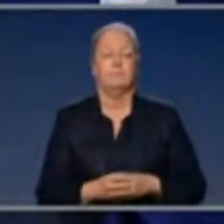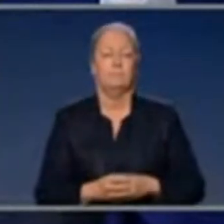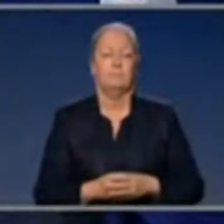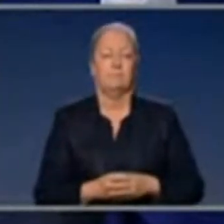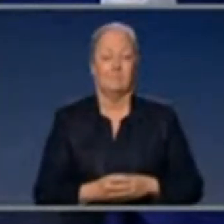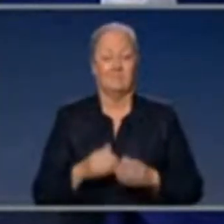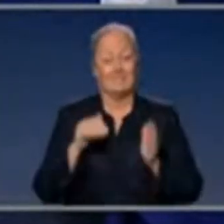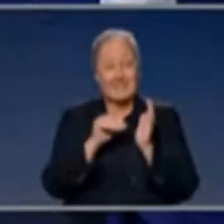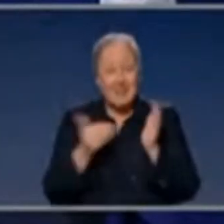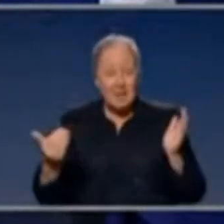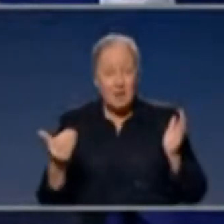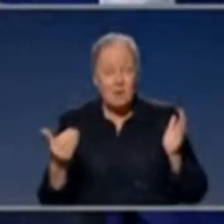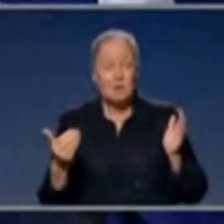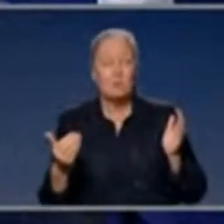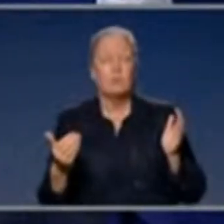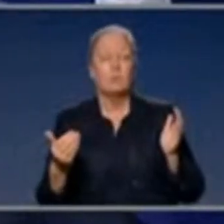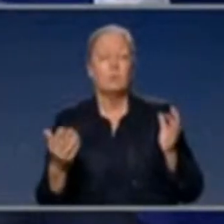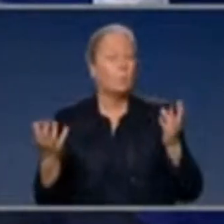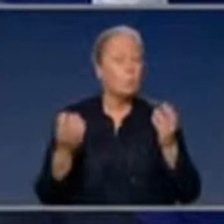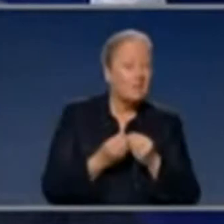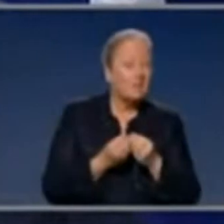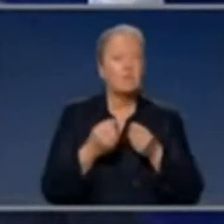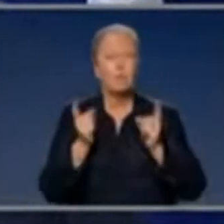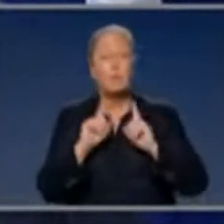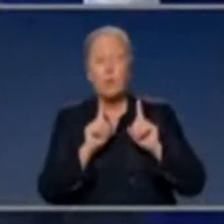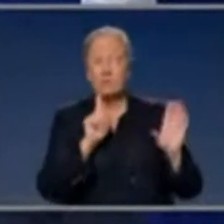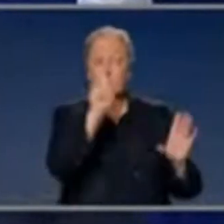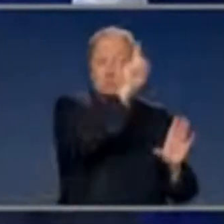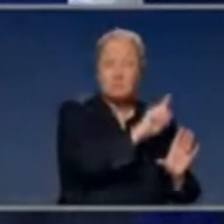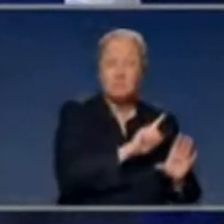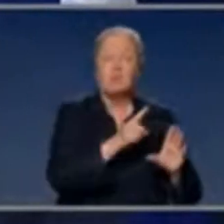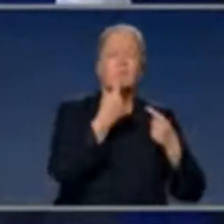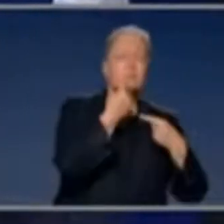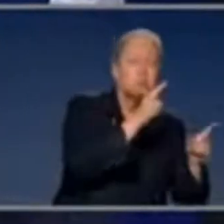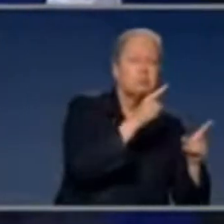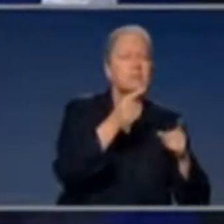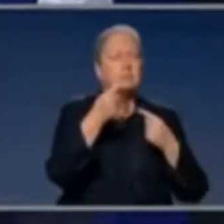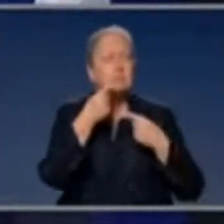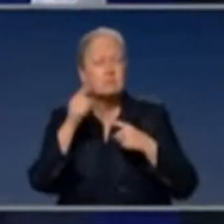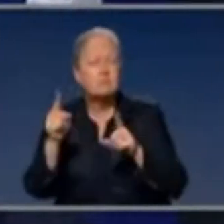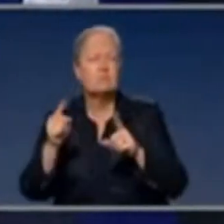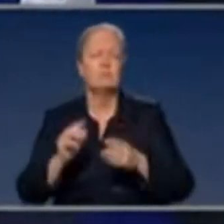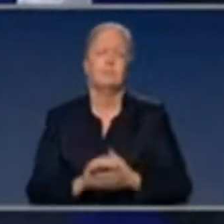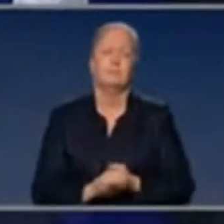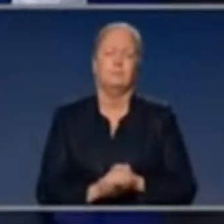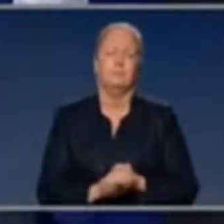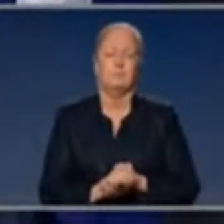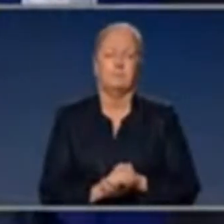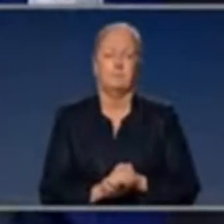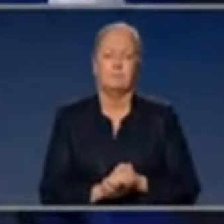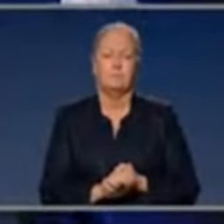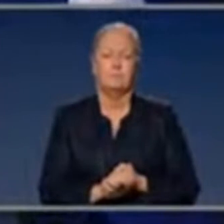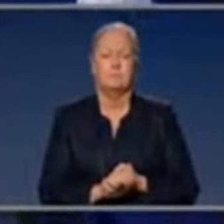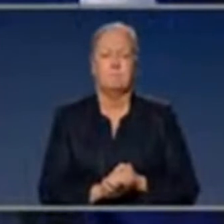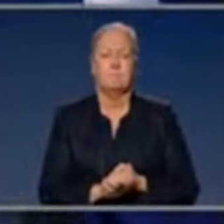currently, all of the announced measures of the states and territories are currently sitting in the vicinity of